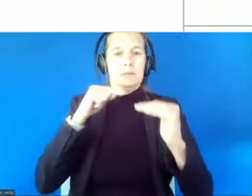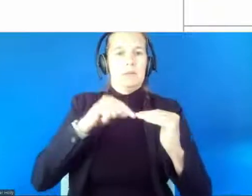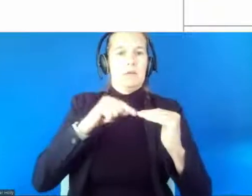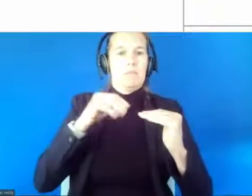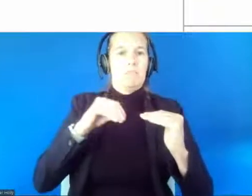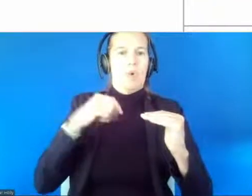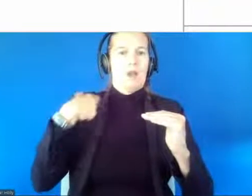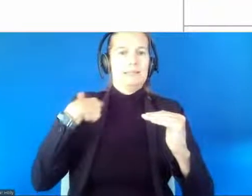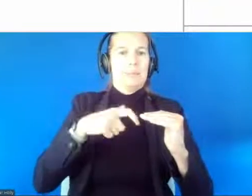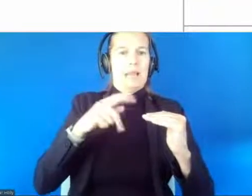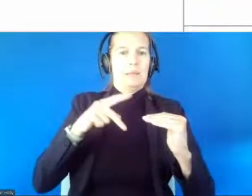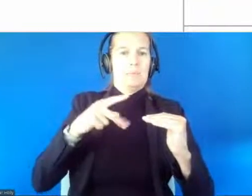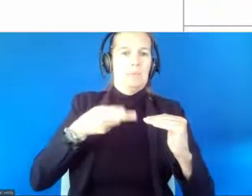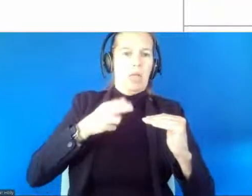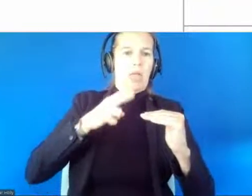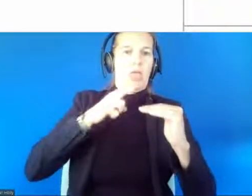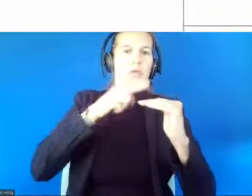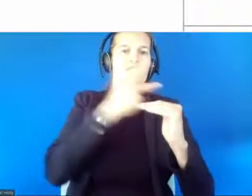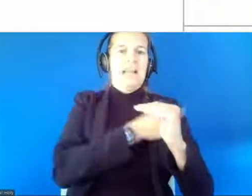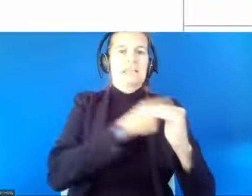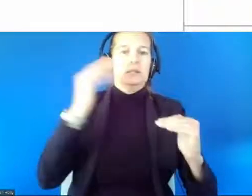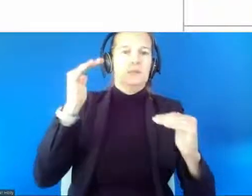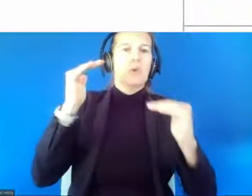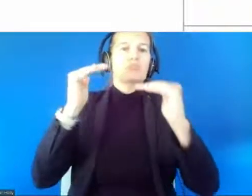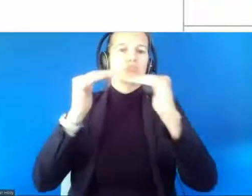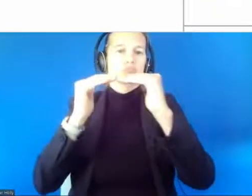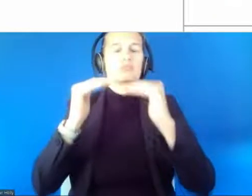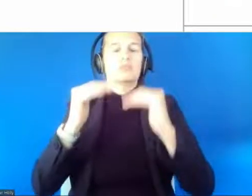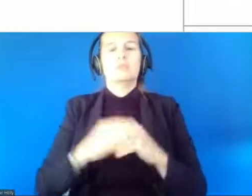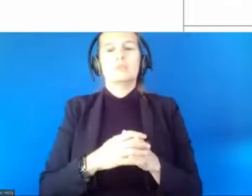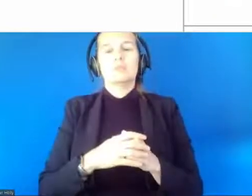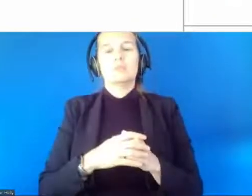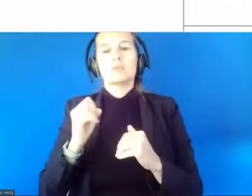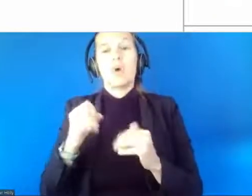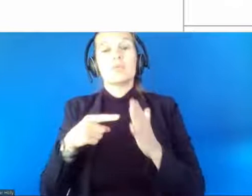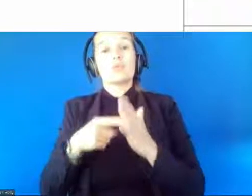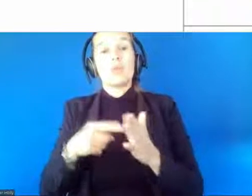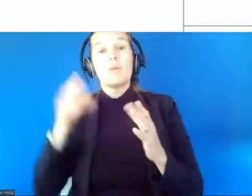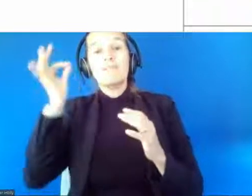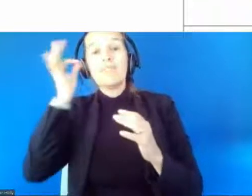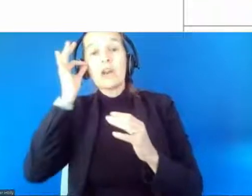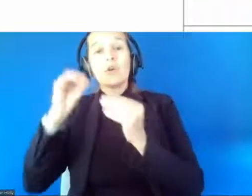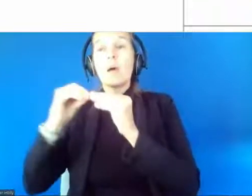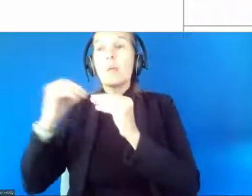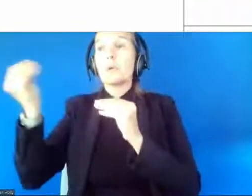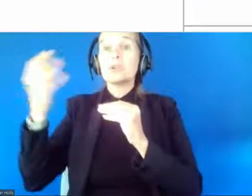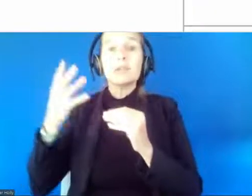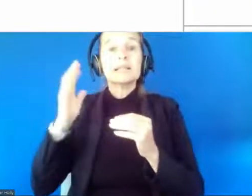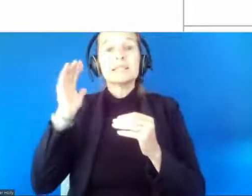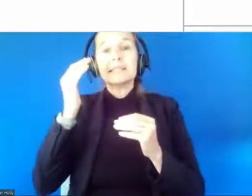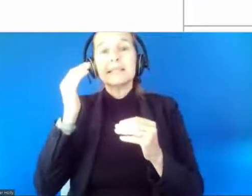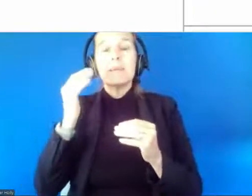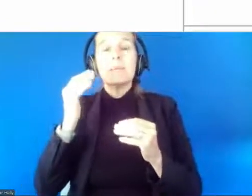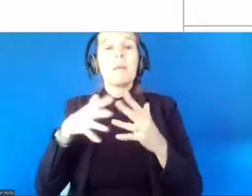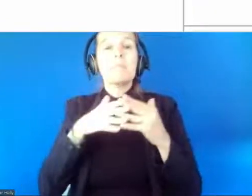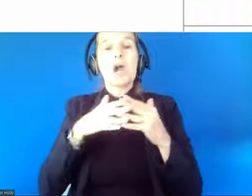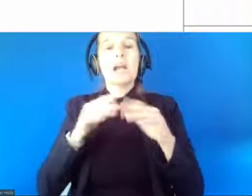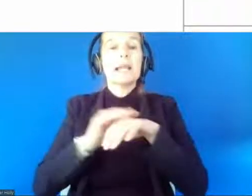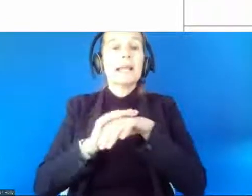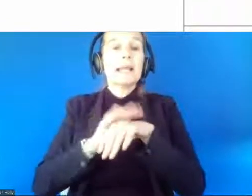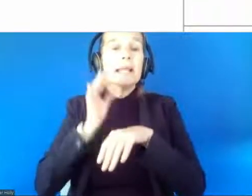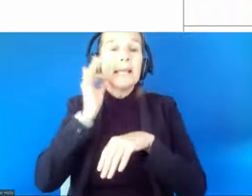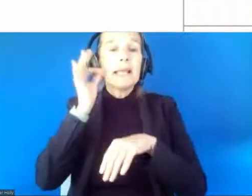are getting the vaccination. Using the federal data, it appears that the American Indian community is at only 31%